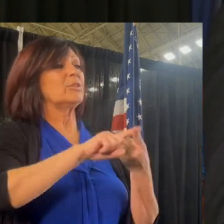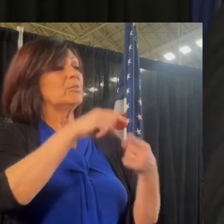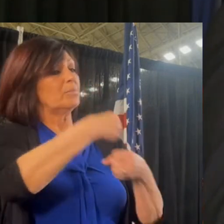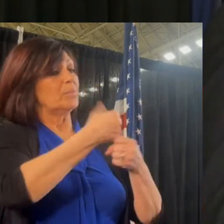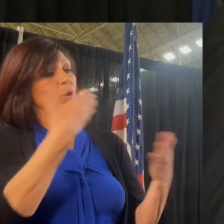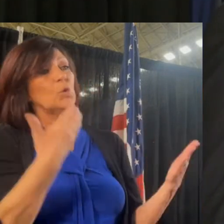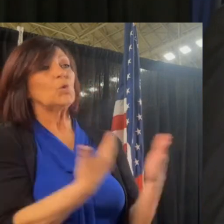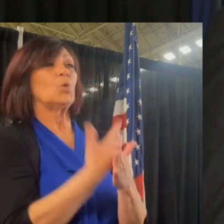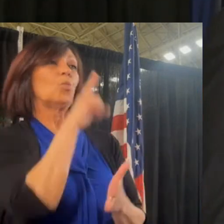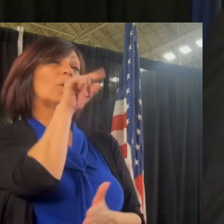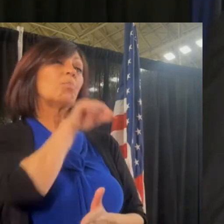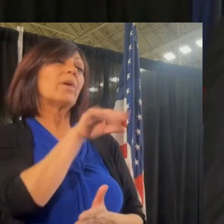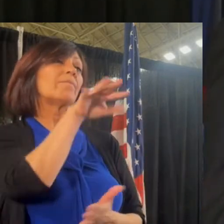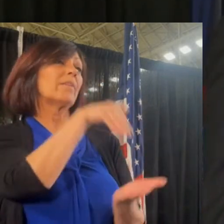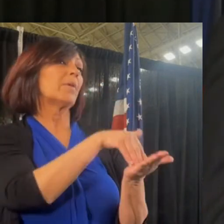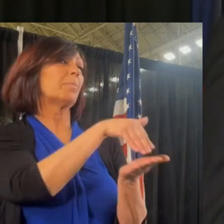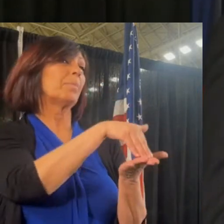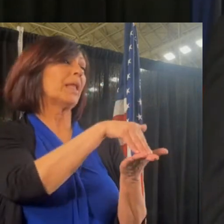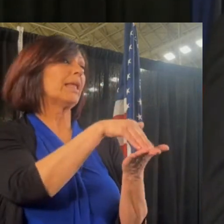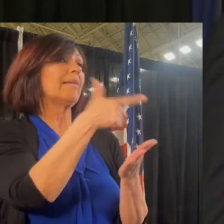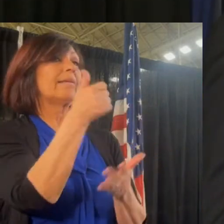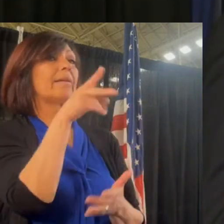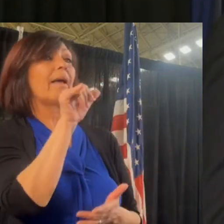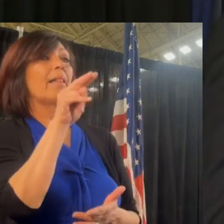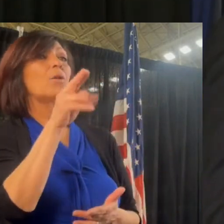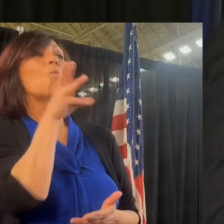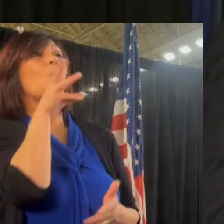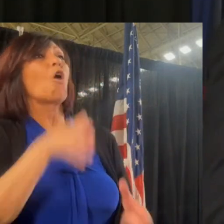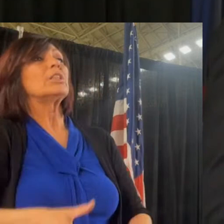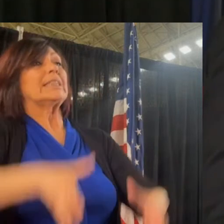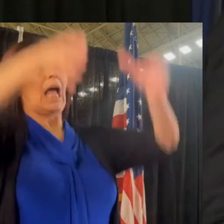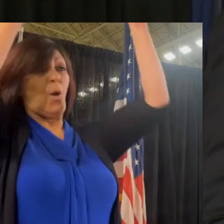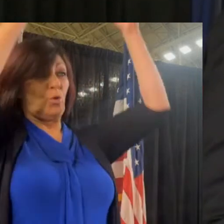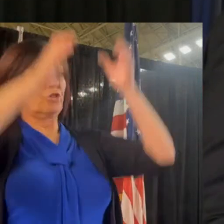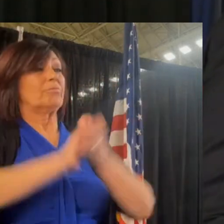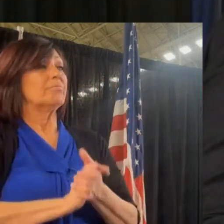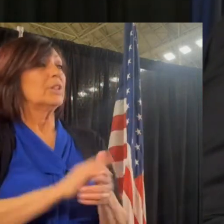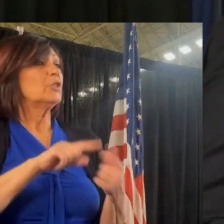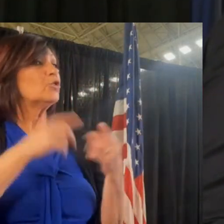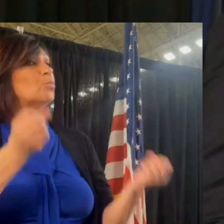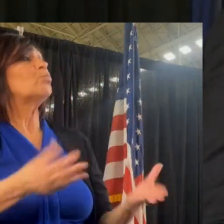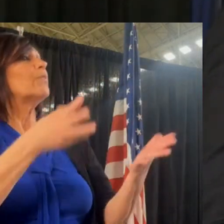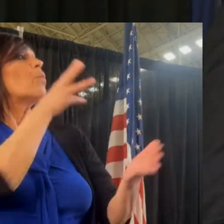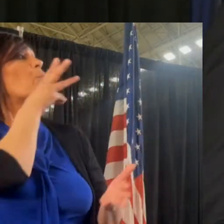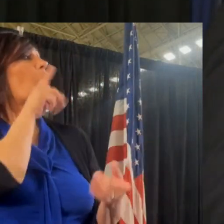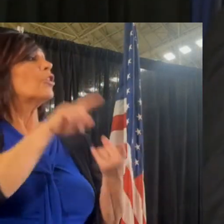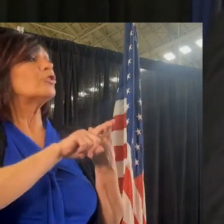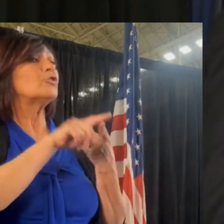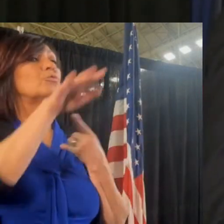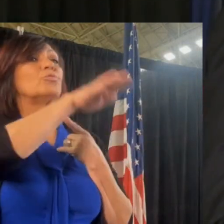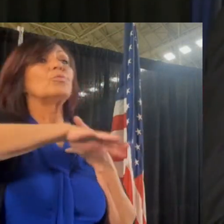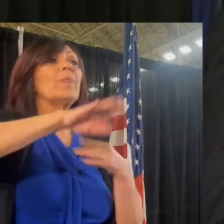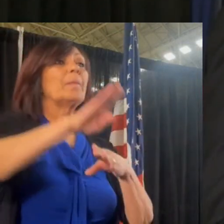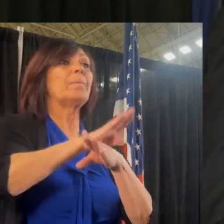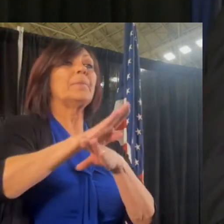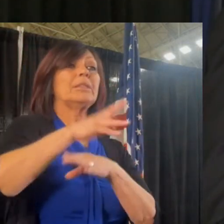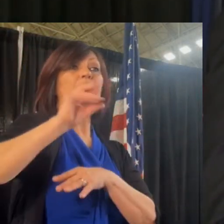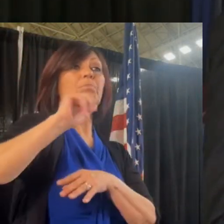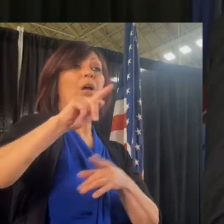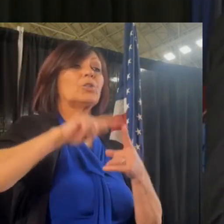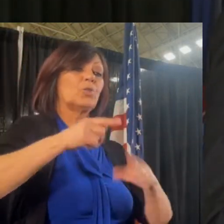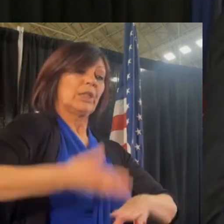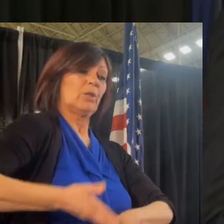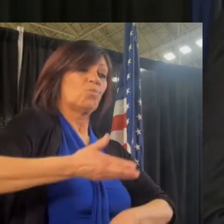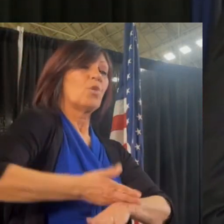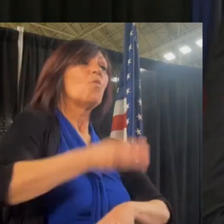new 1.5 million gallon water tower on the parcel to provide water to the agribusiness park and improve